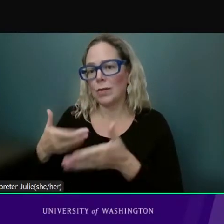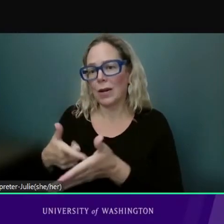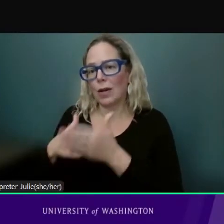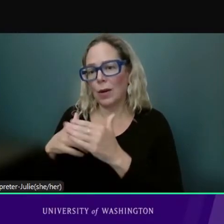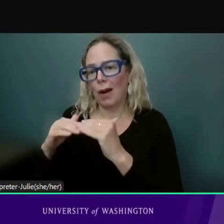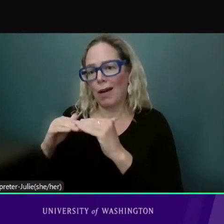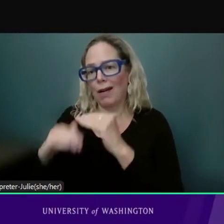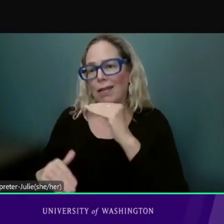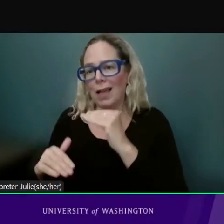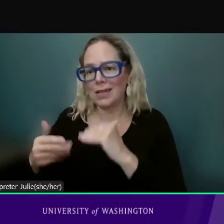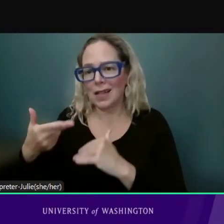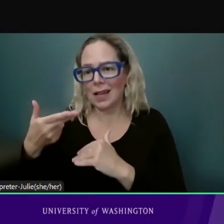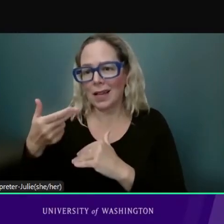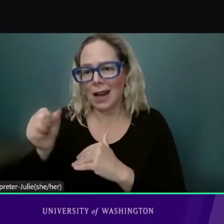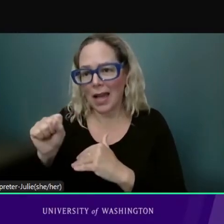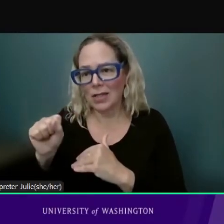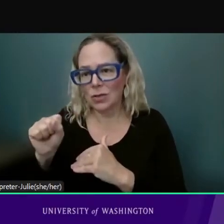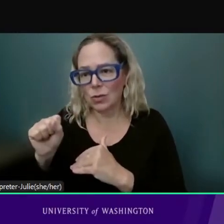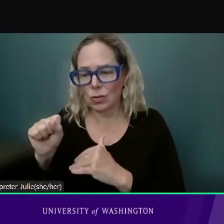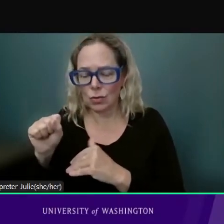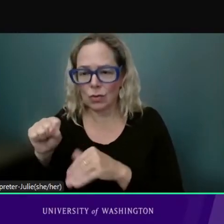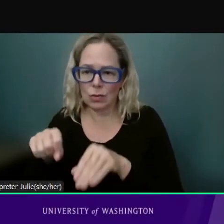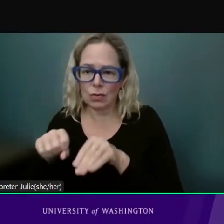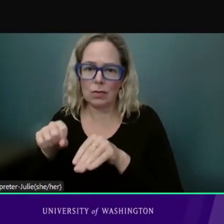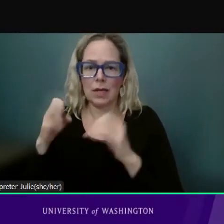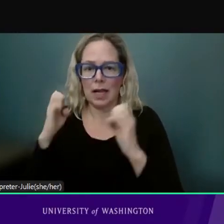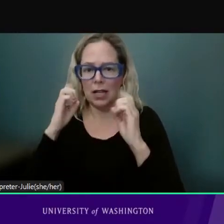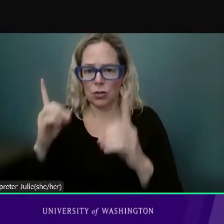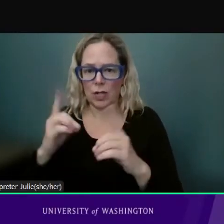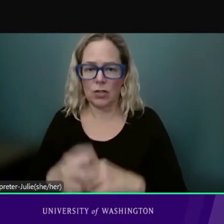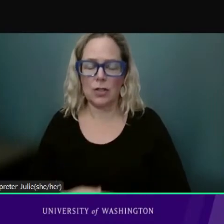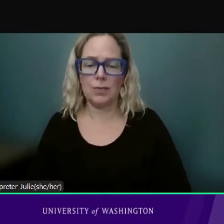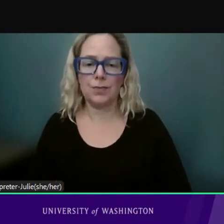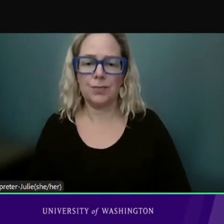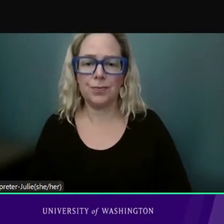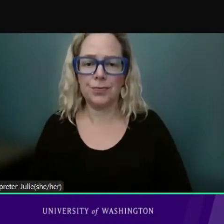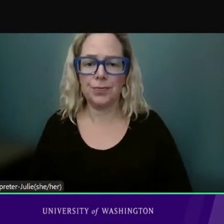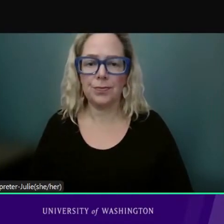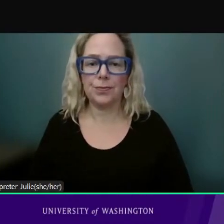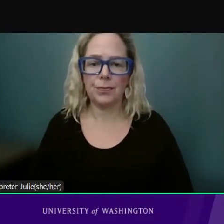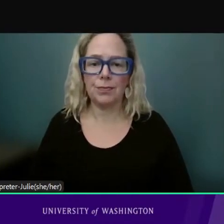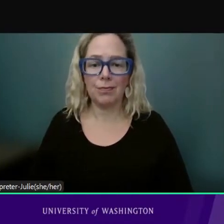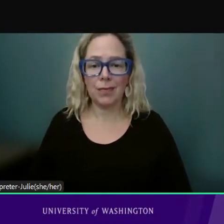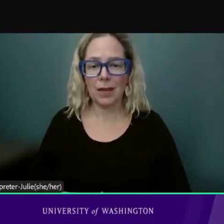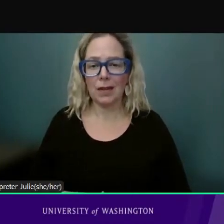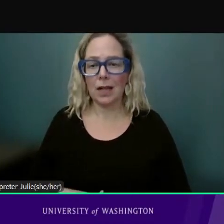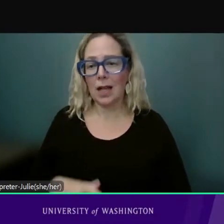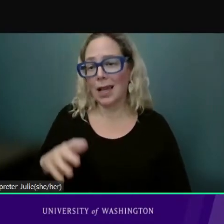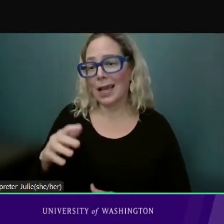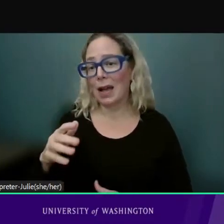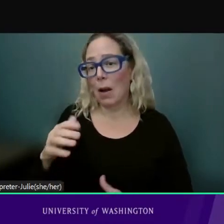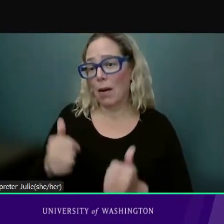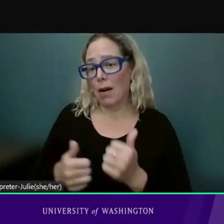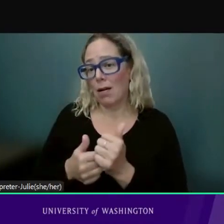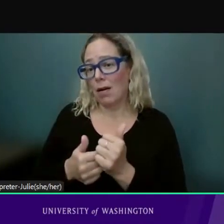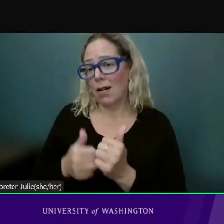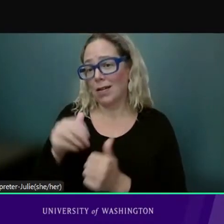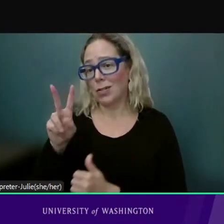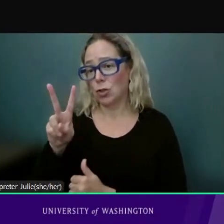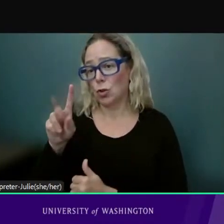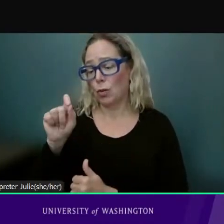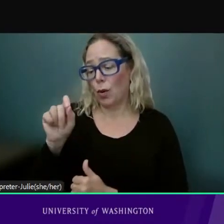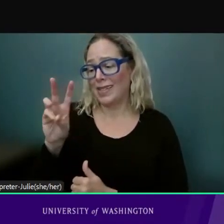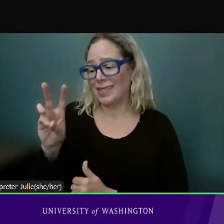and home health care settings. The lowest prevalence occurred among physicians at 2.6%, and within